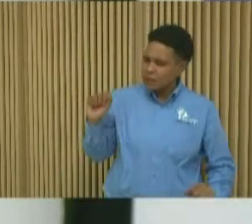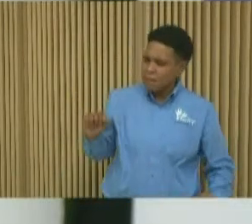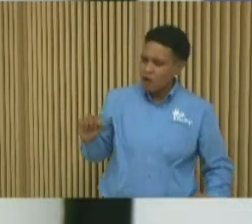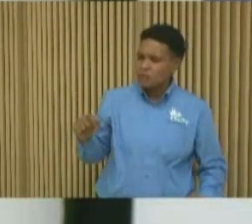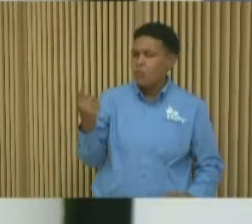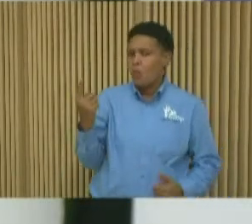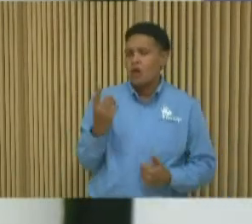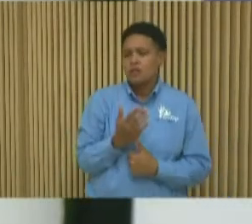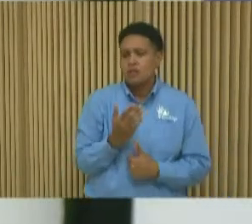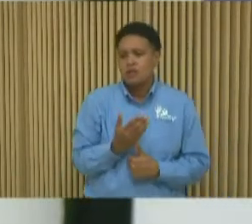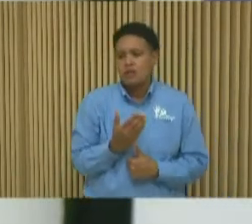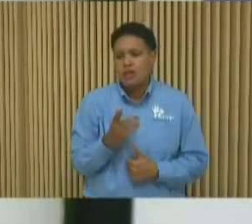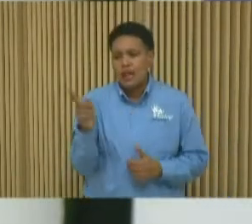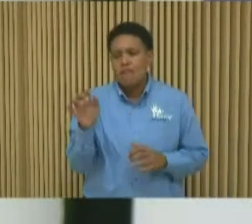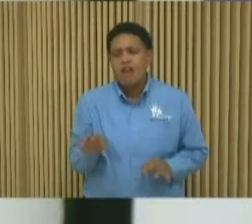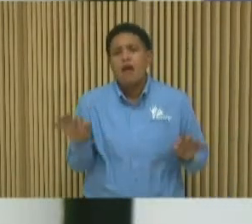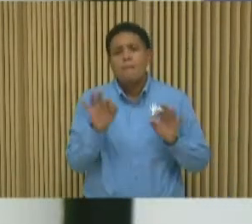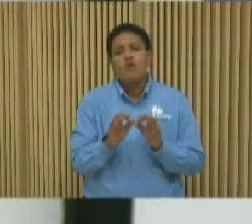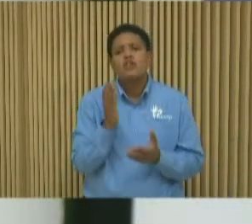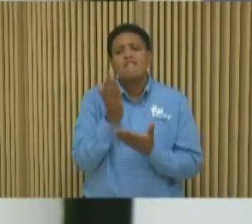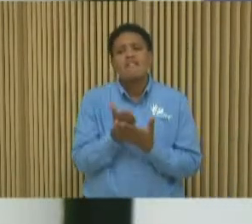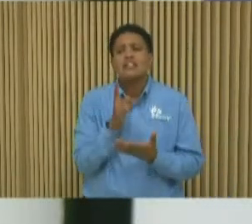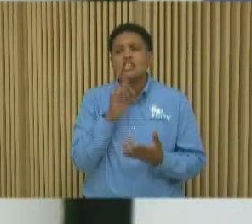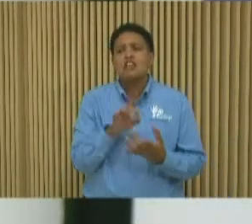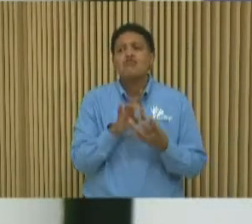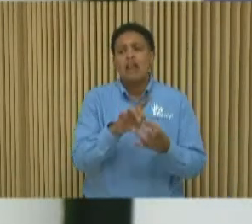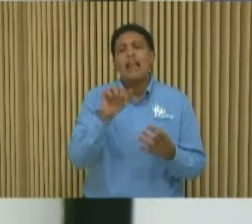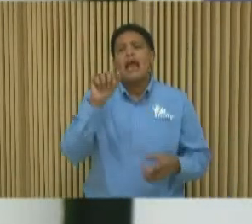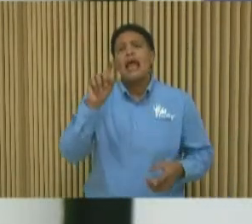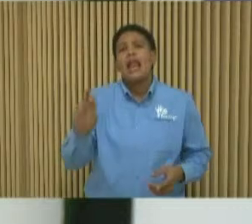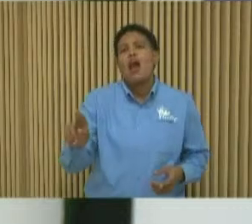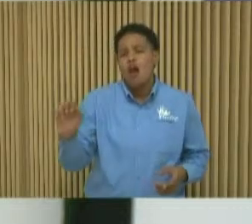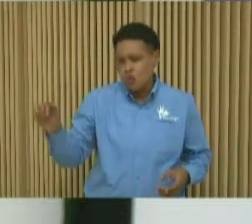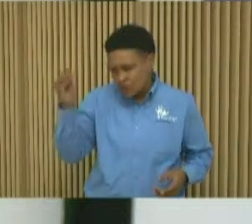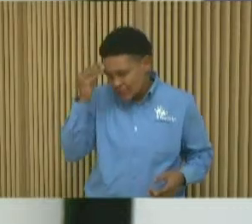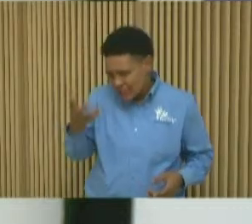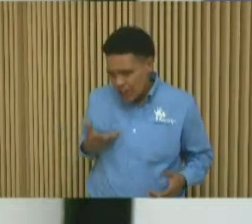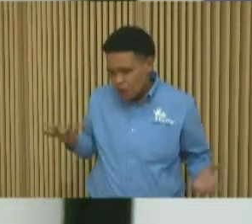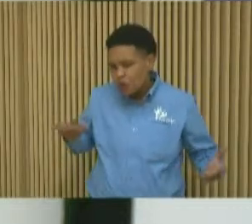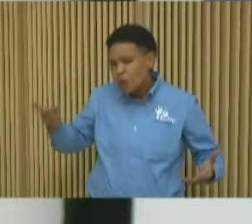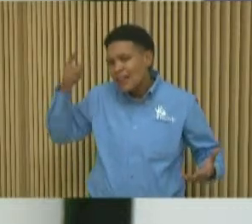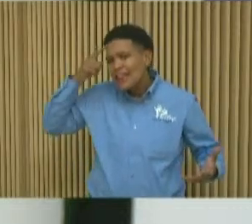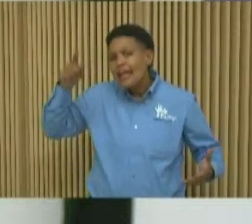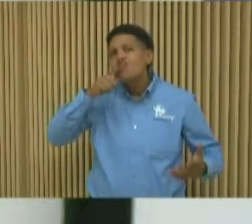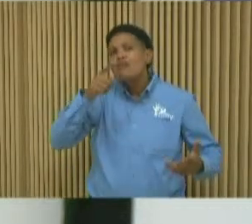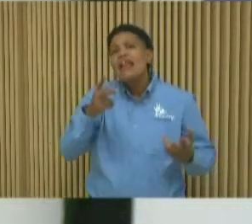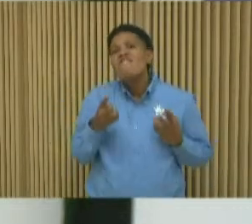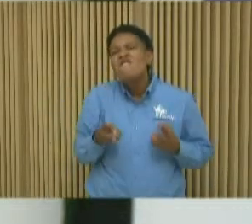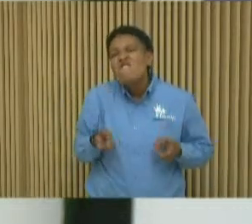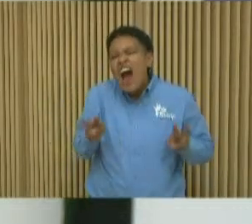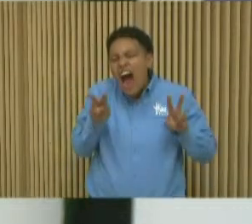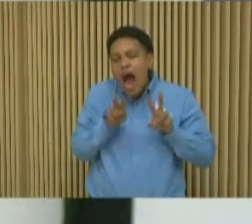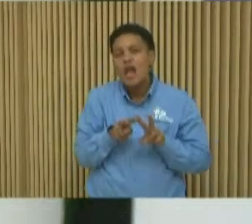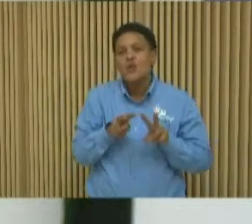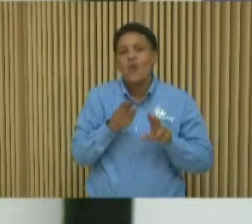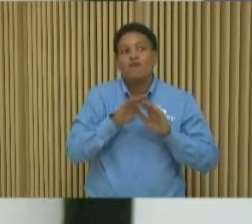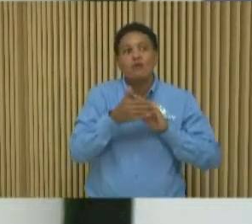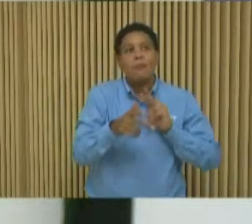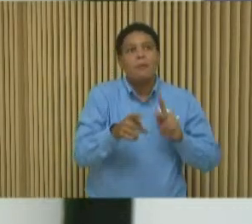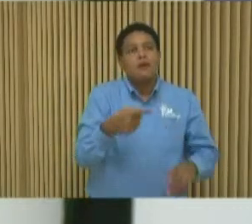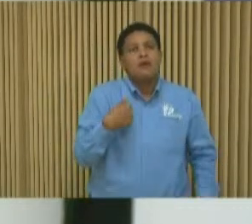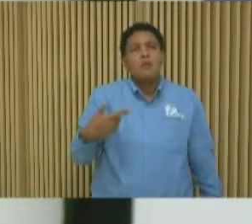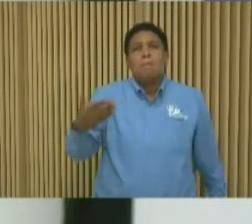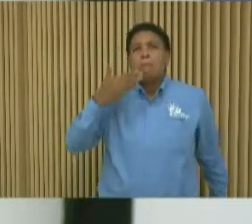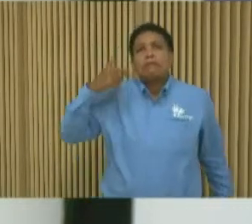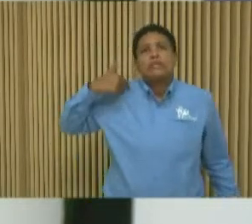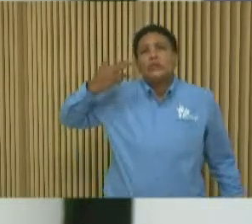one of the important factors as it relates to ADR. But could you tell us, what do you think is the value of Jamaicans using more